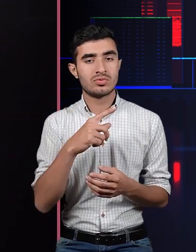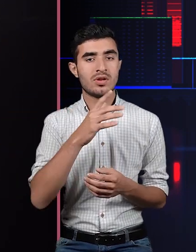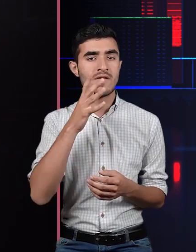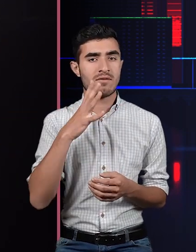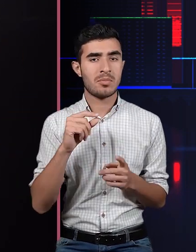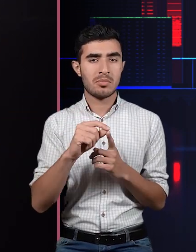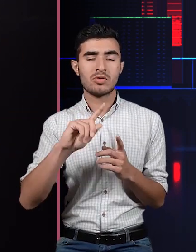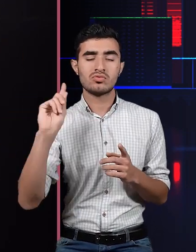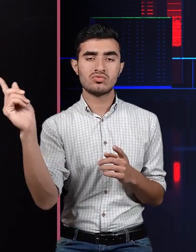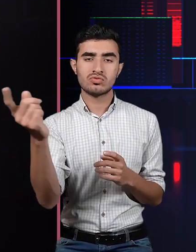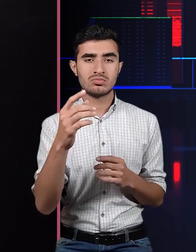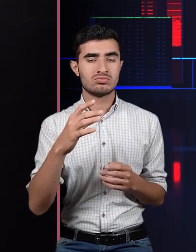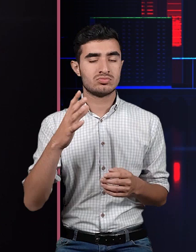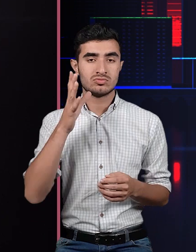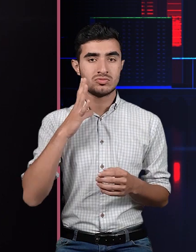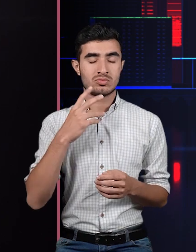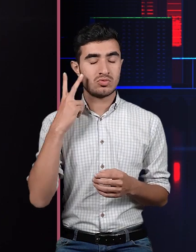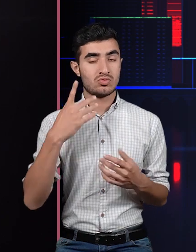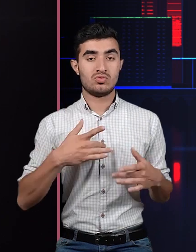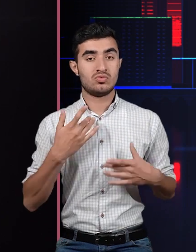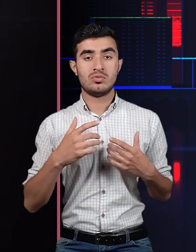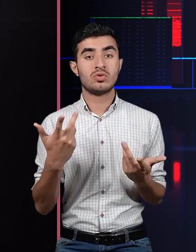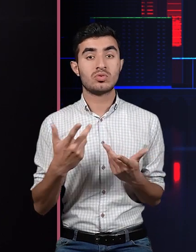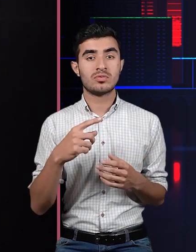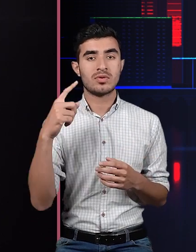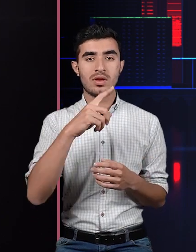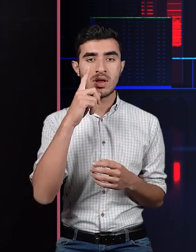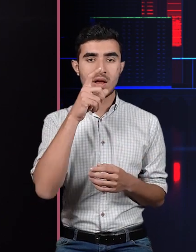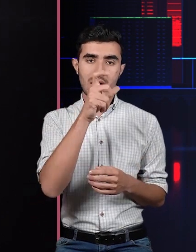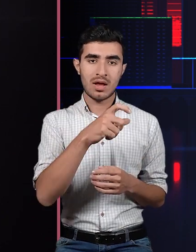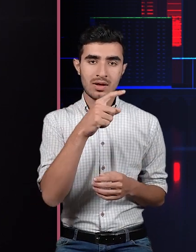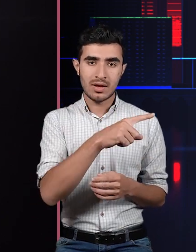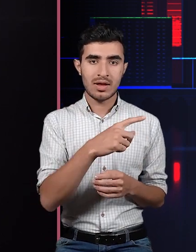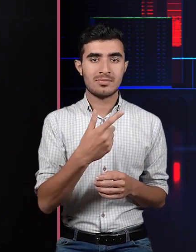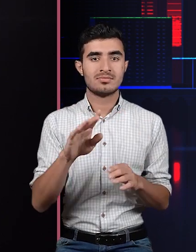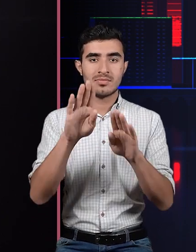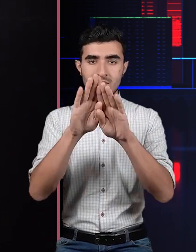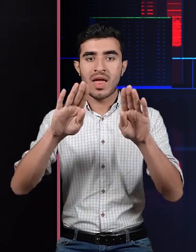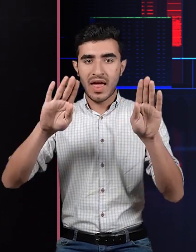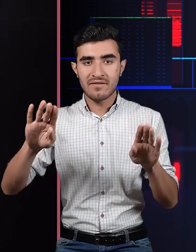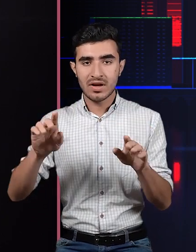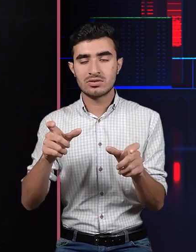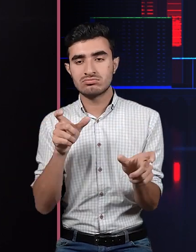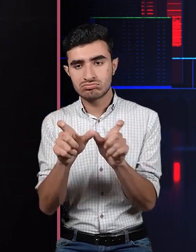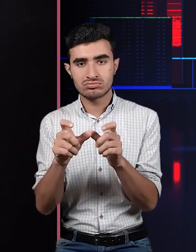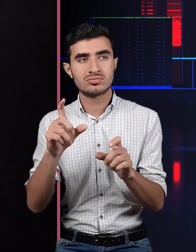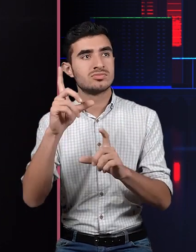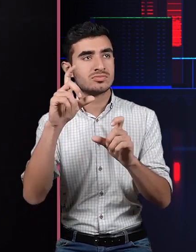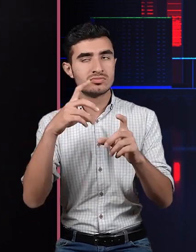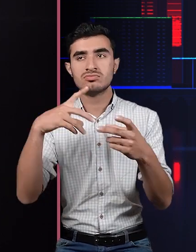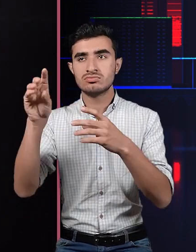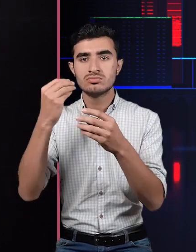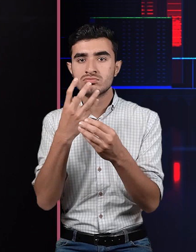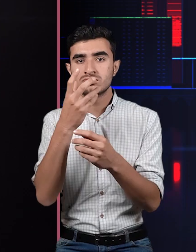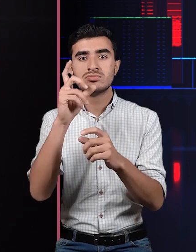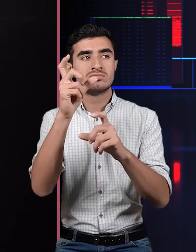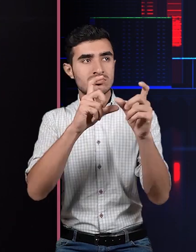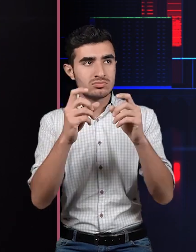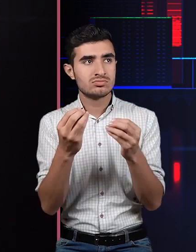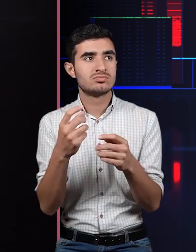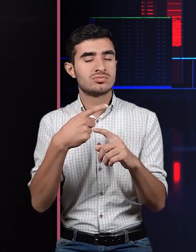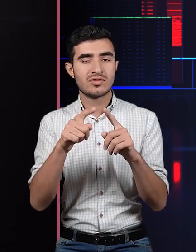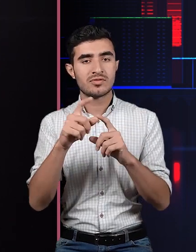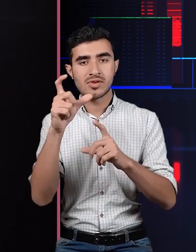in Pakistan. She was a pioneer in event management, and everyone who knew her as someone who was very,